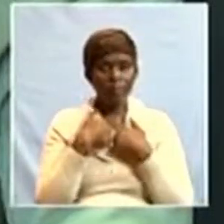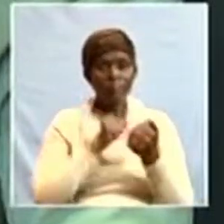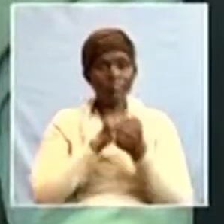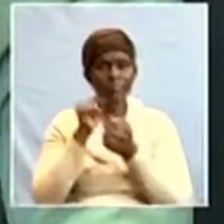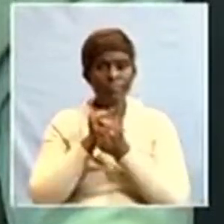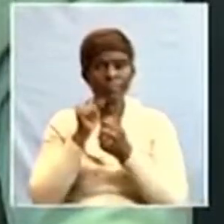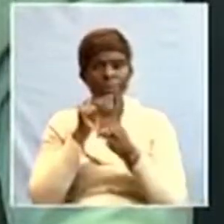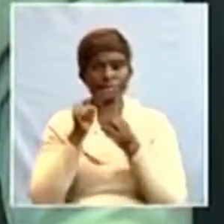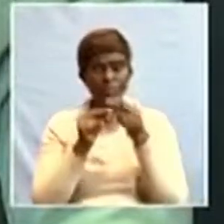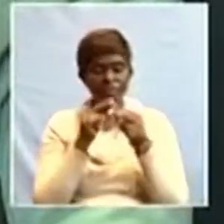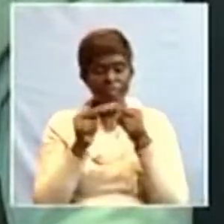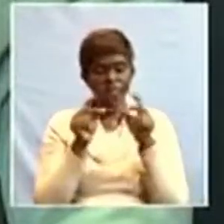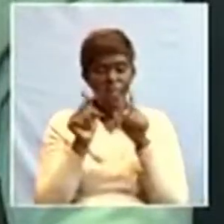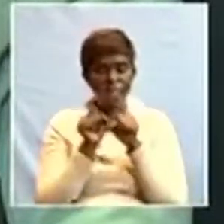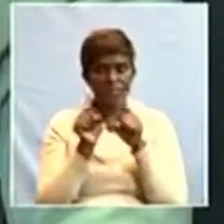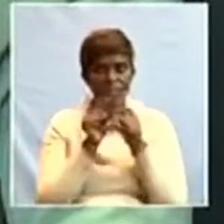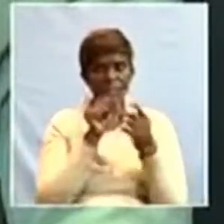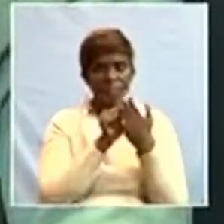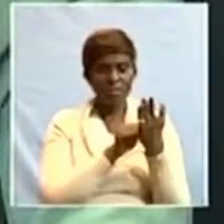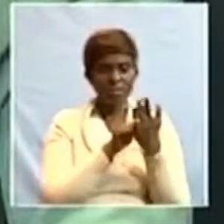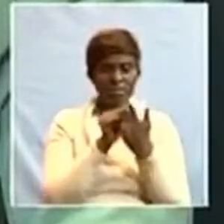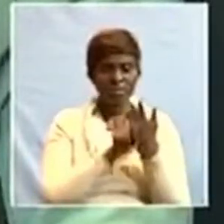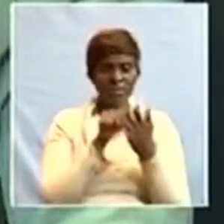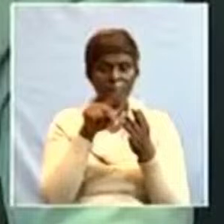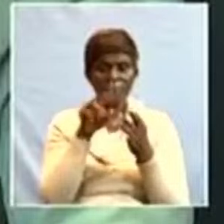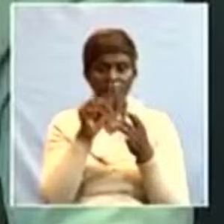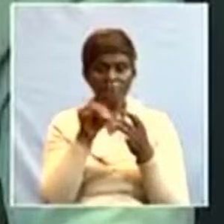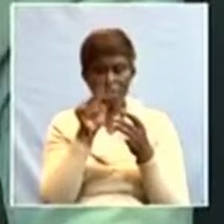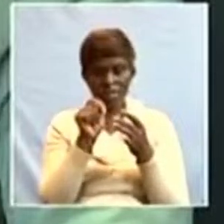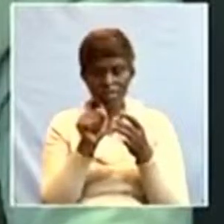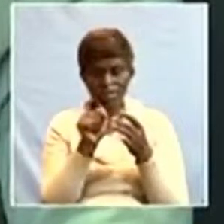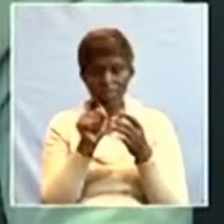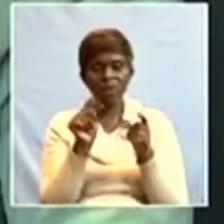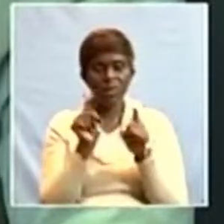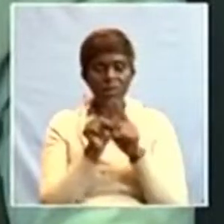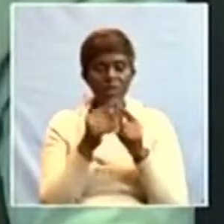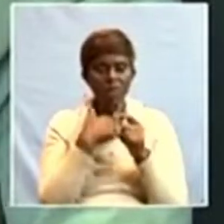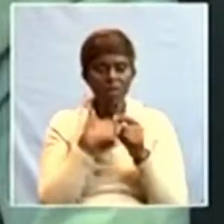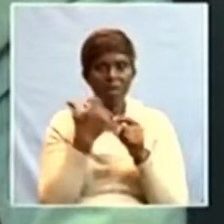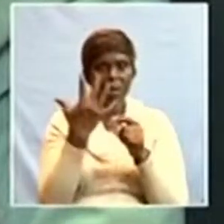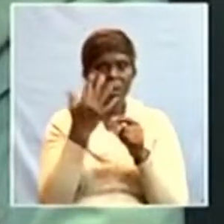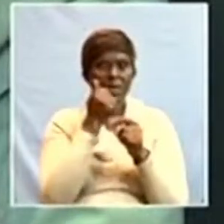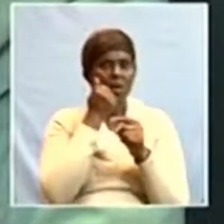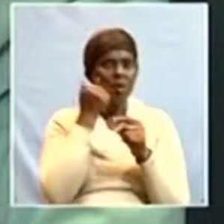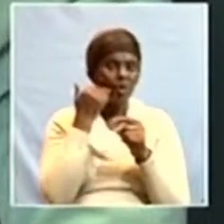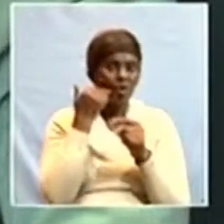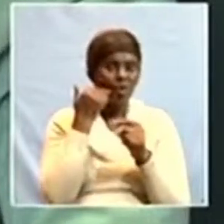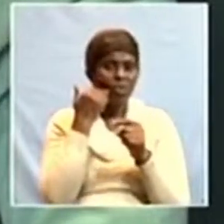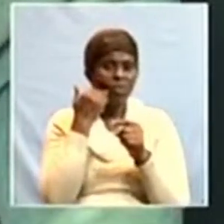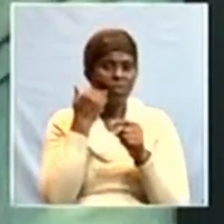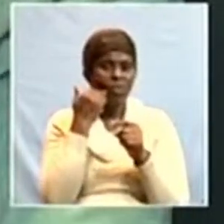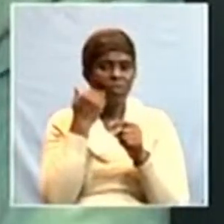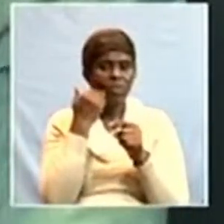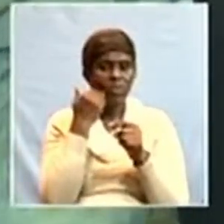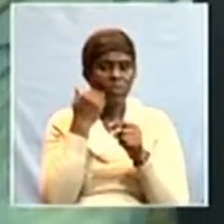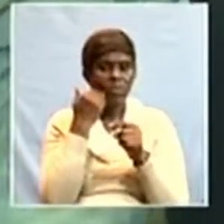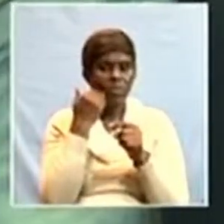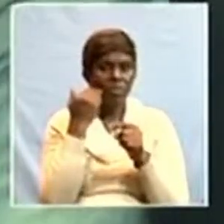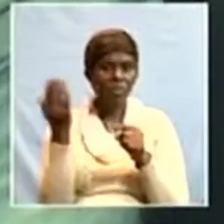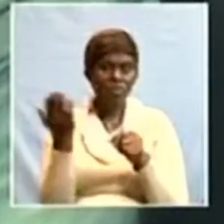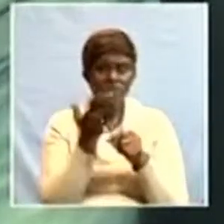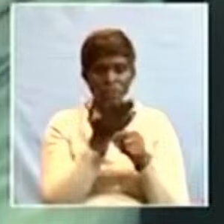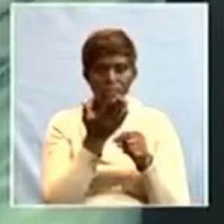means test PMT, 5 households where